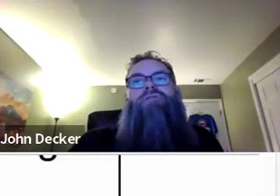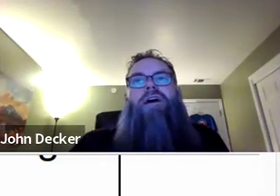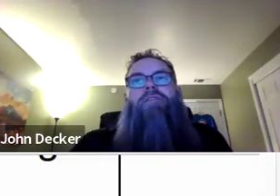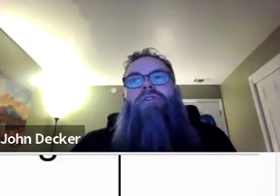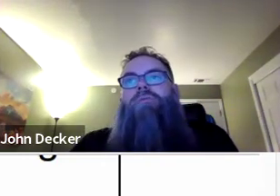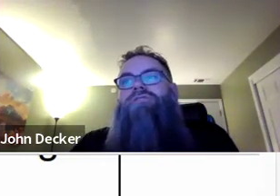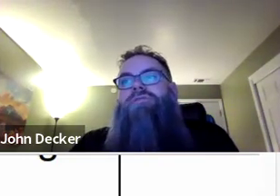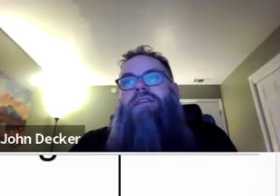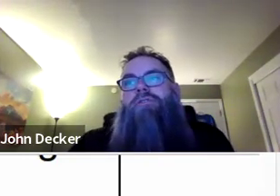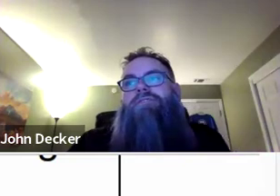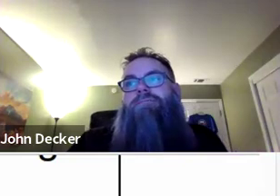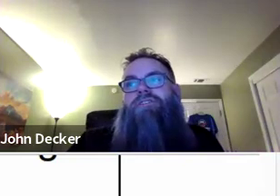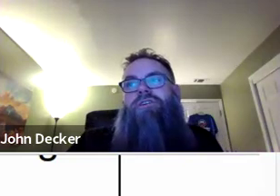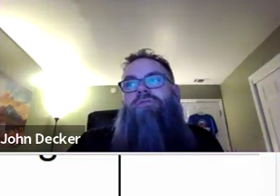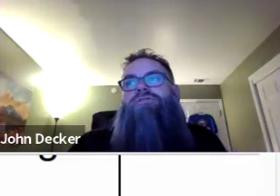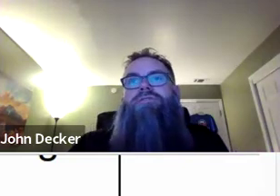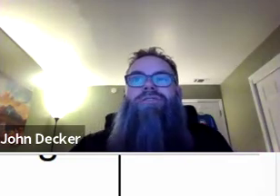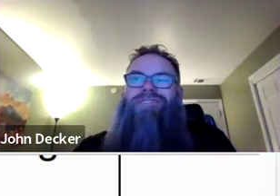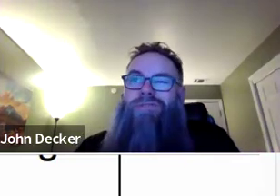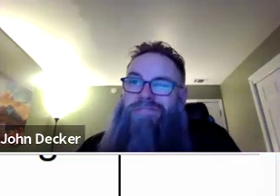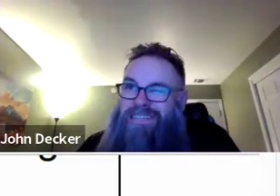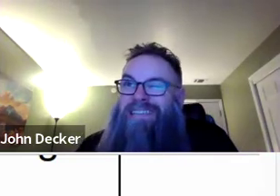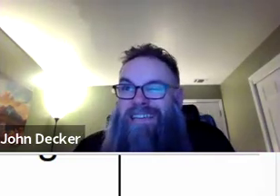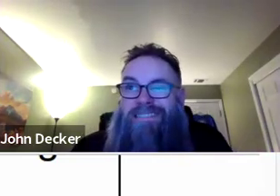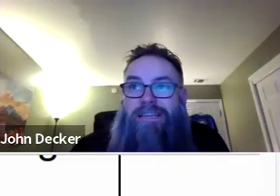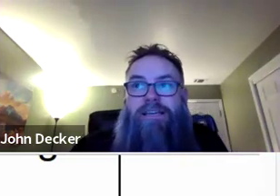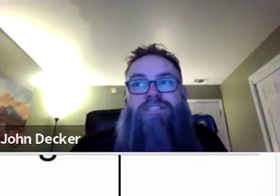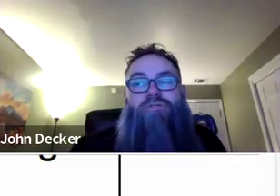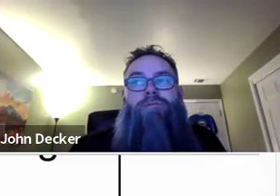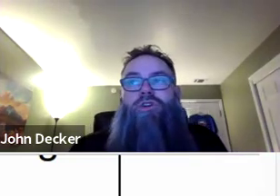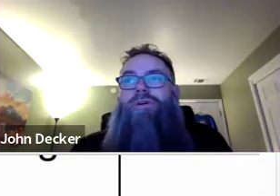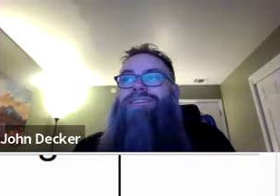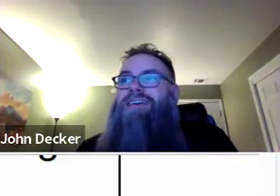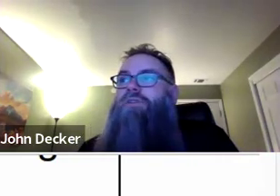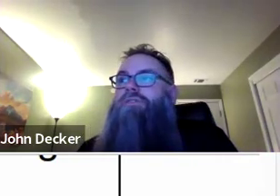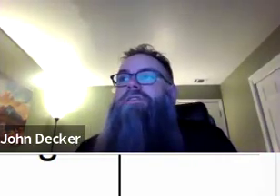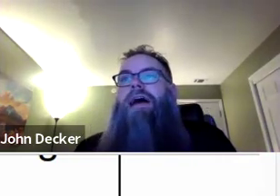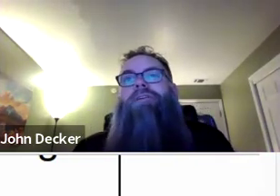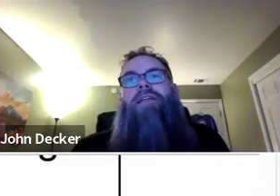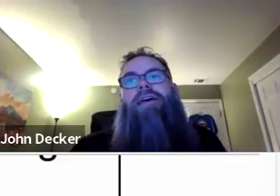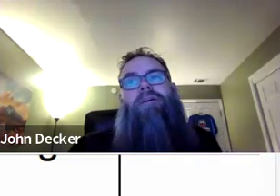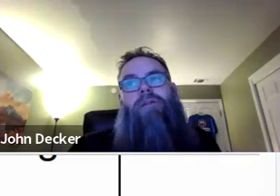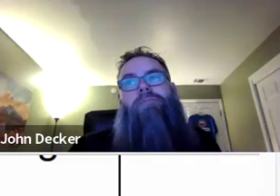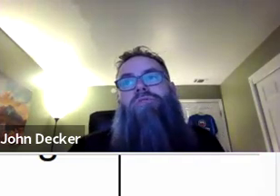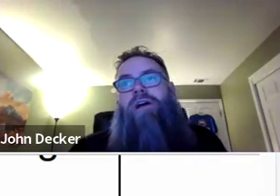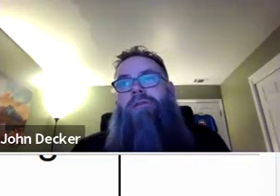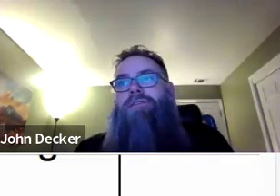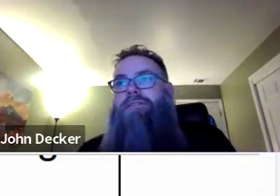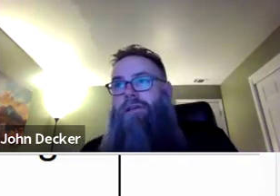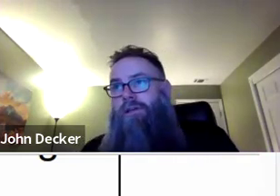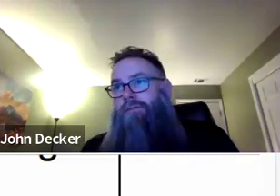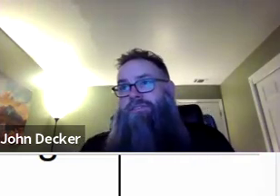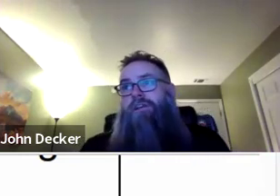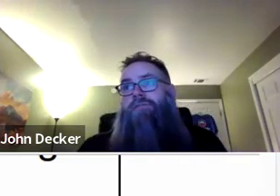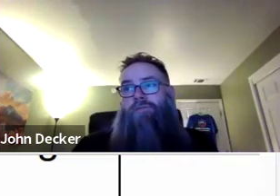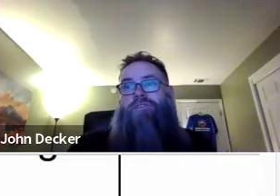will notify the vendoring regional center of the submission. The regional center has 15 days to review and decide whether the applicant has the minimum